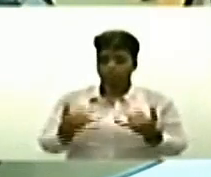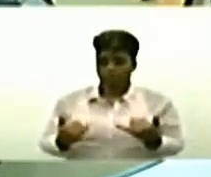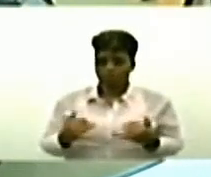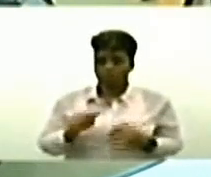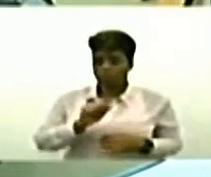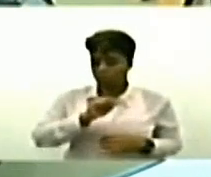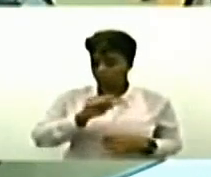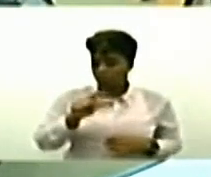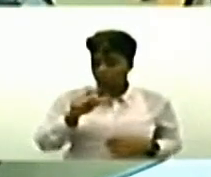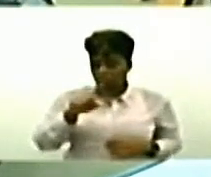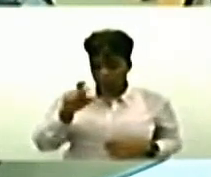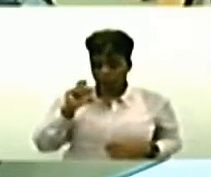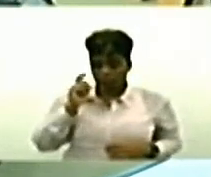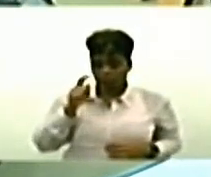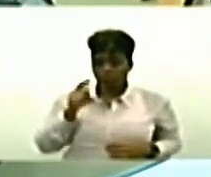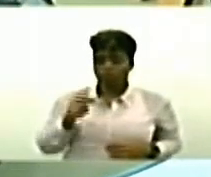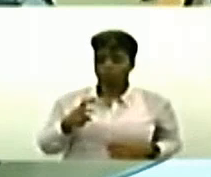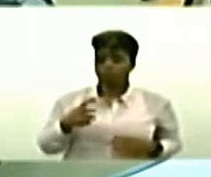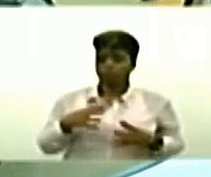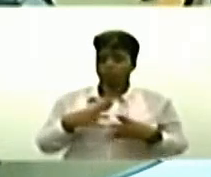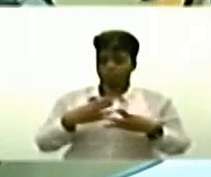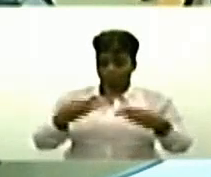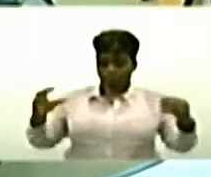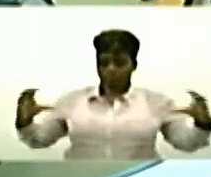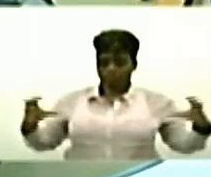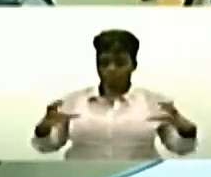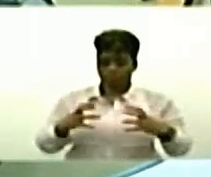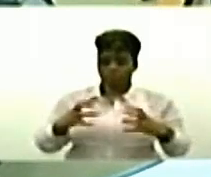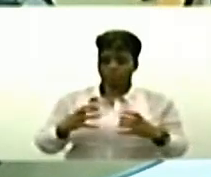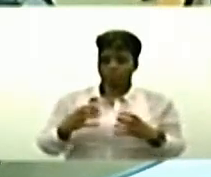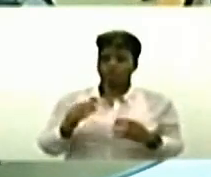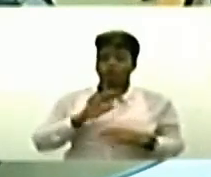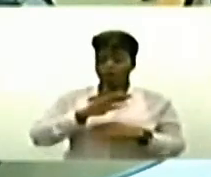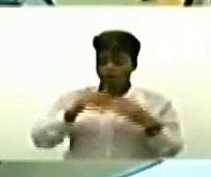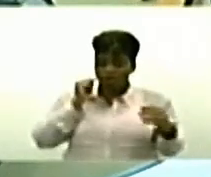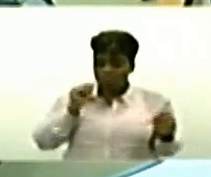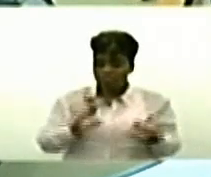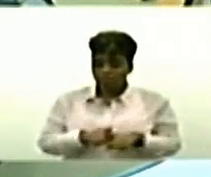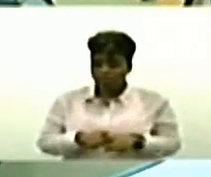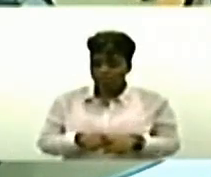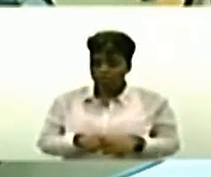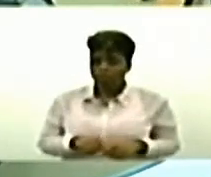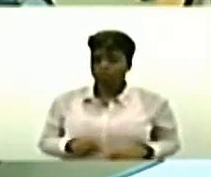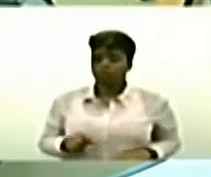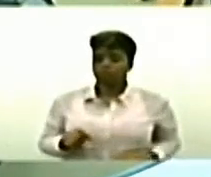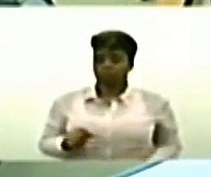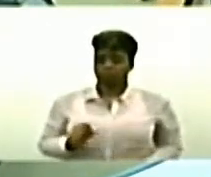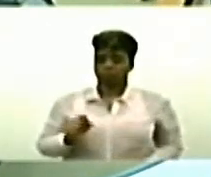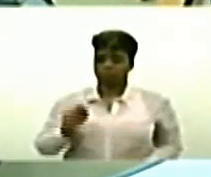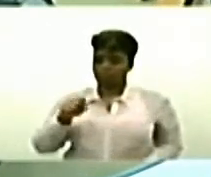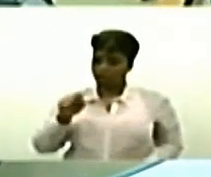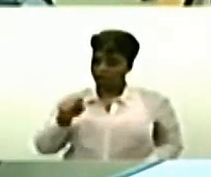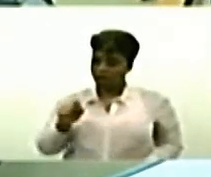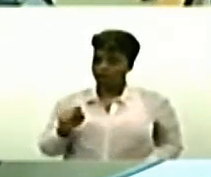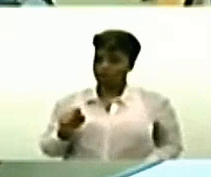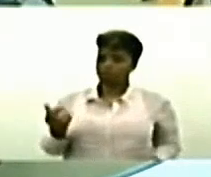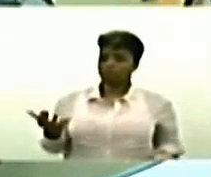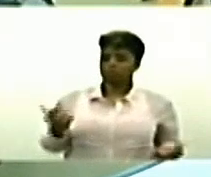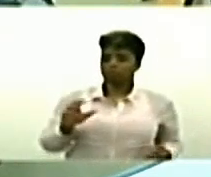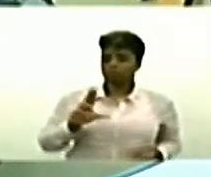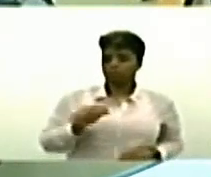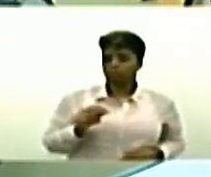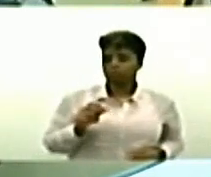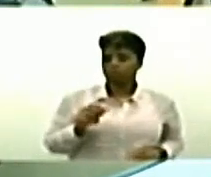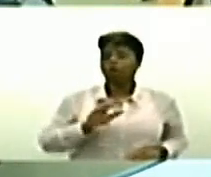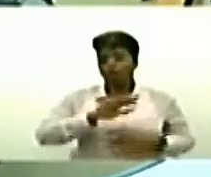whole Senate to consider the bill clause by clause. Those who have that opinion say aye. To the contrary opinion say nay. I think the ayes have it. The ayes do